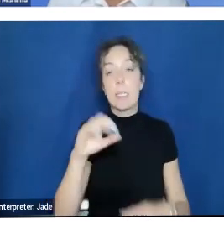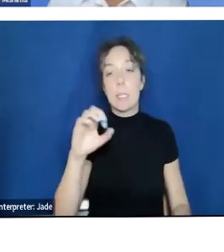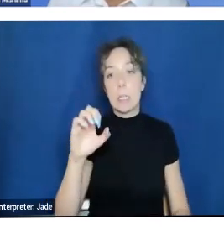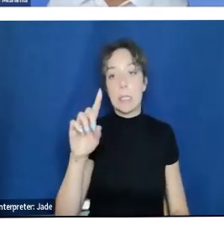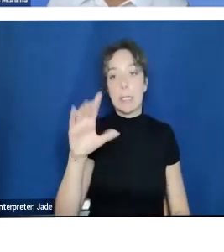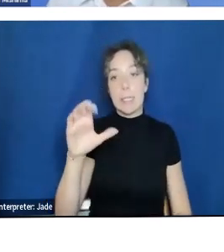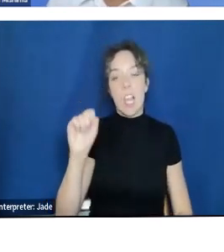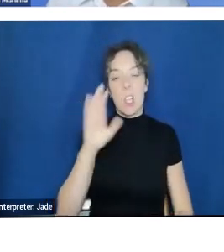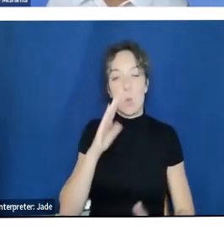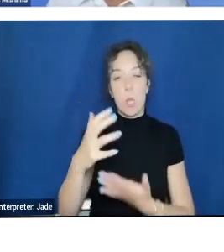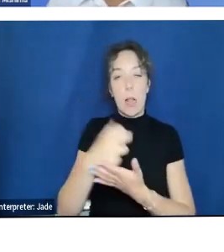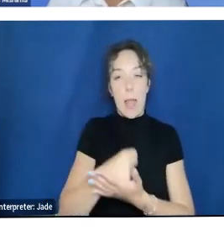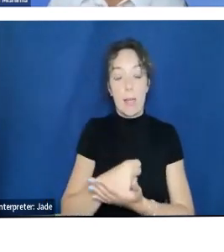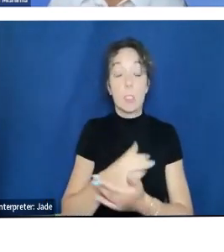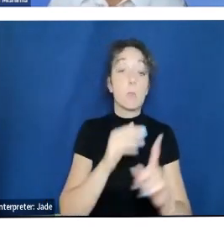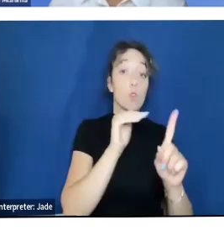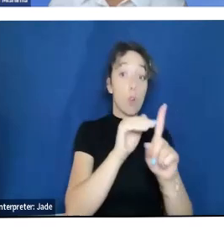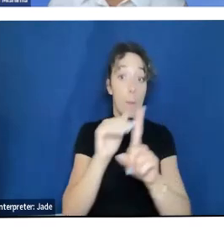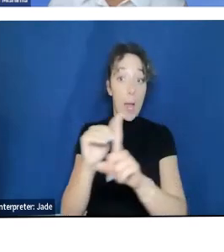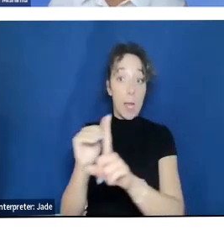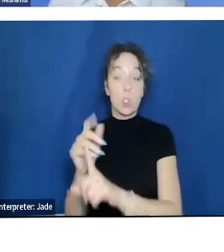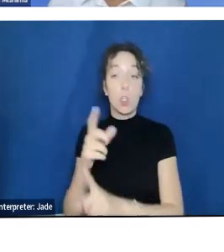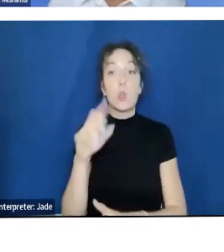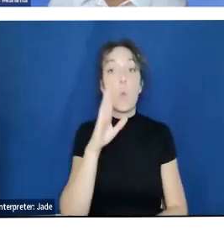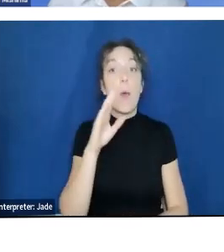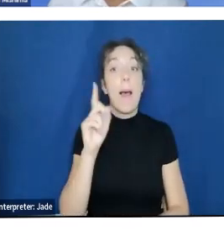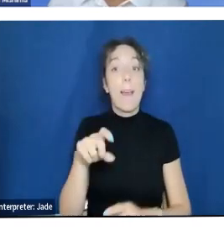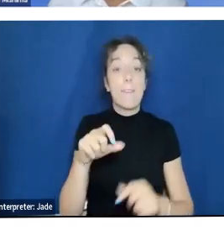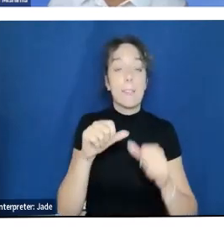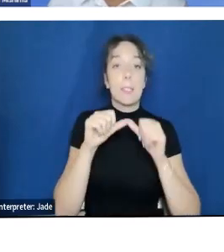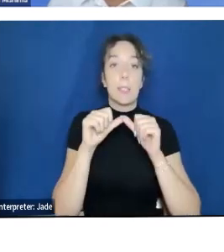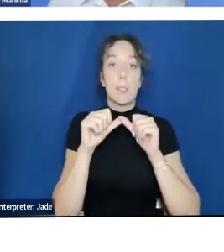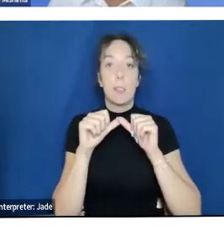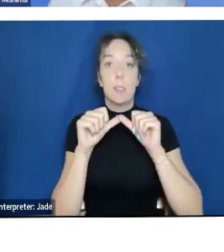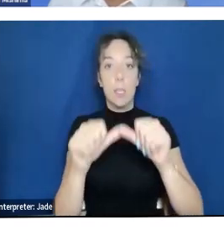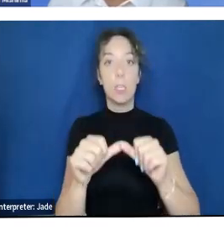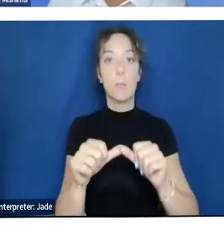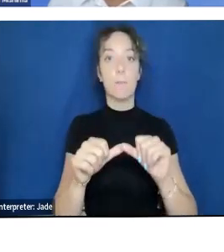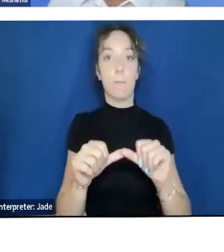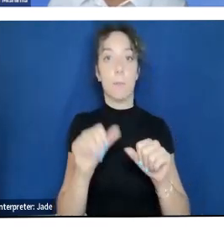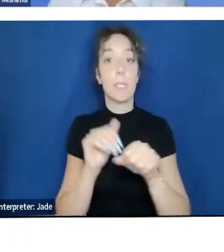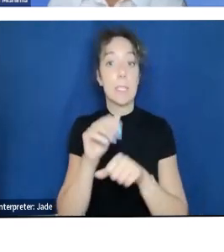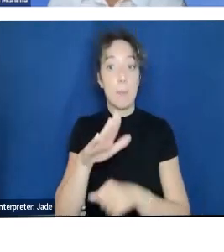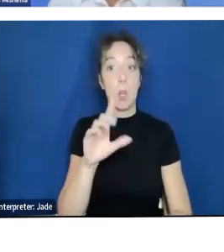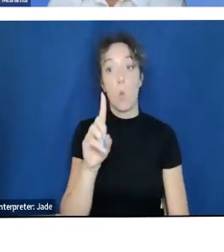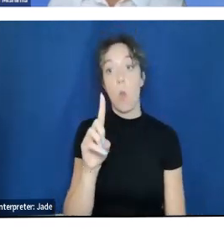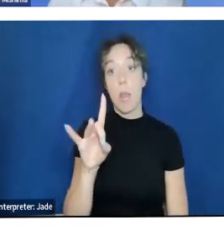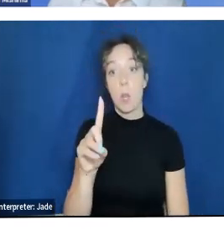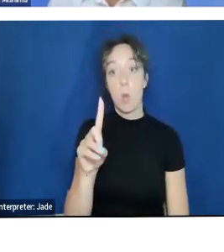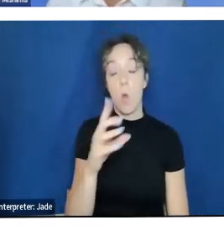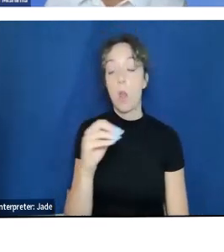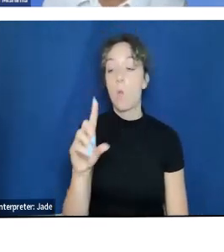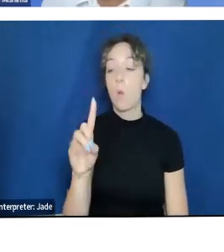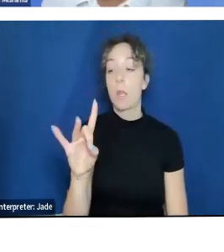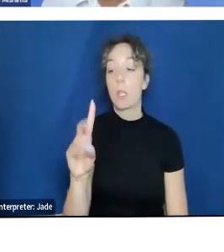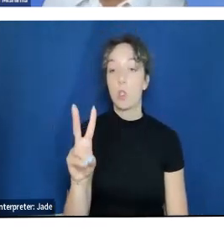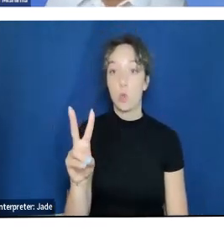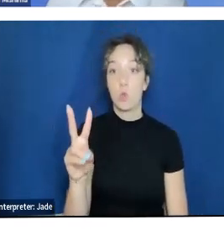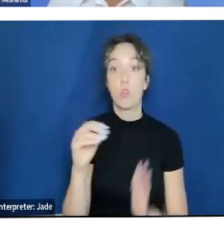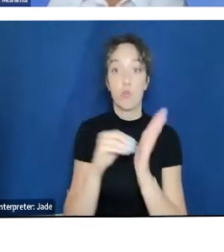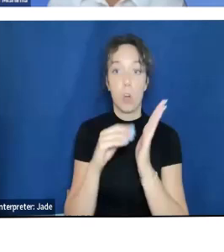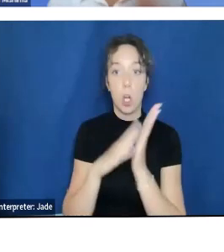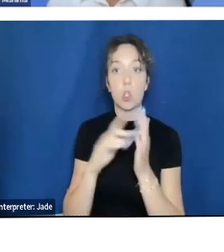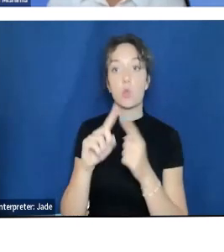Just as a reminder, however, is that you will need to continue submitting 181 and 182 records to